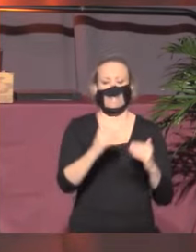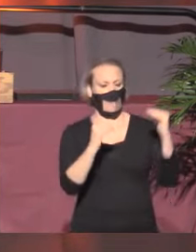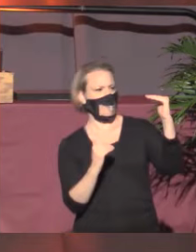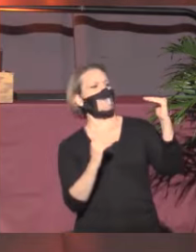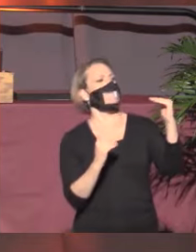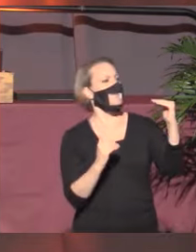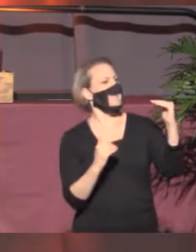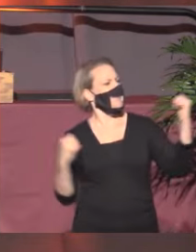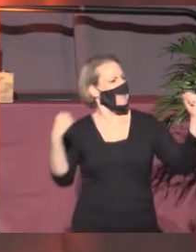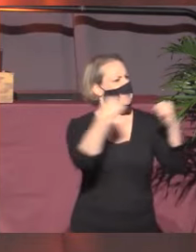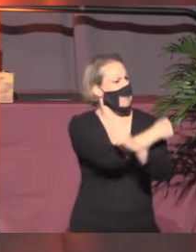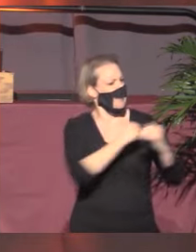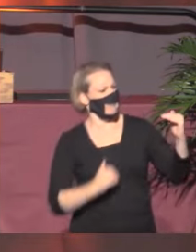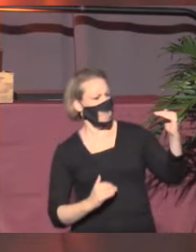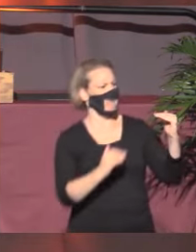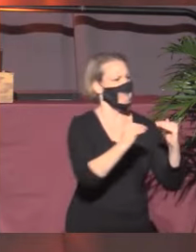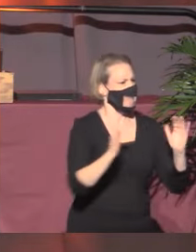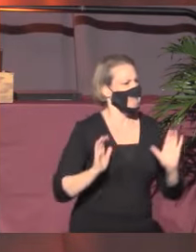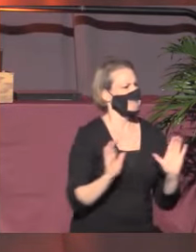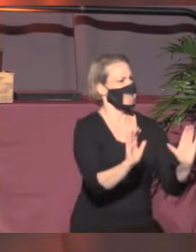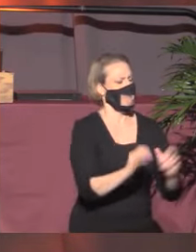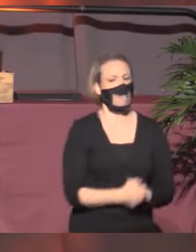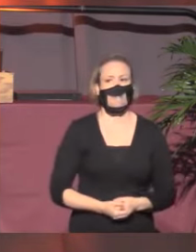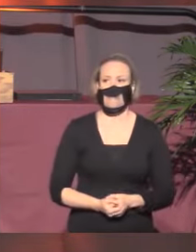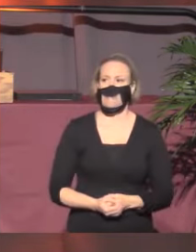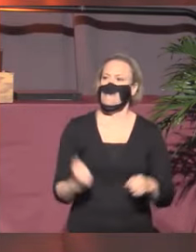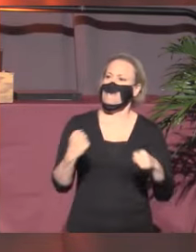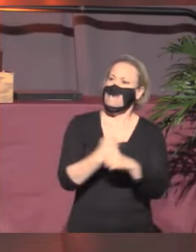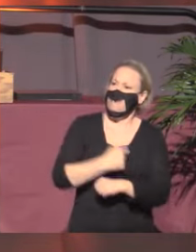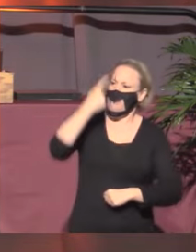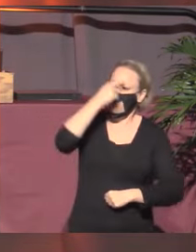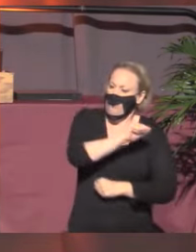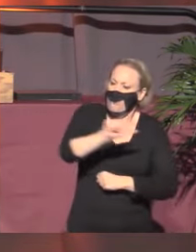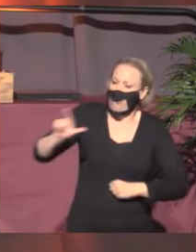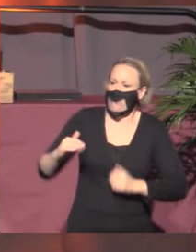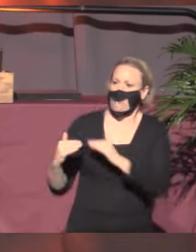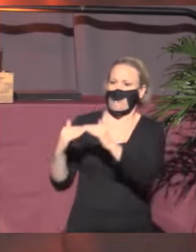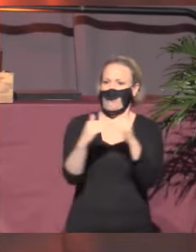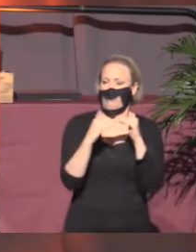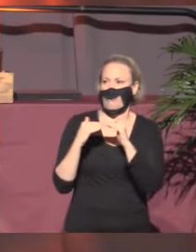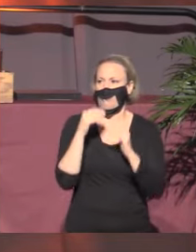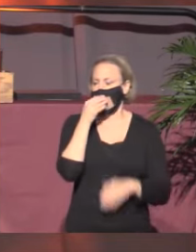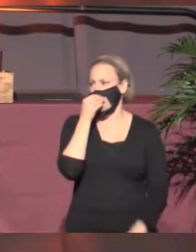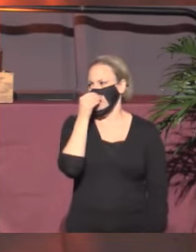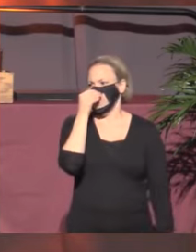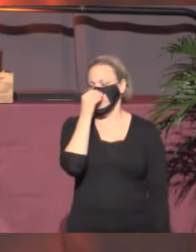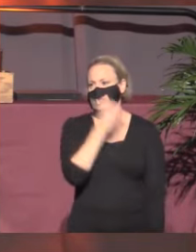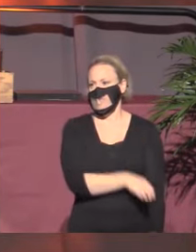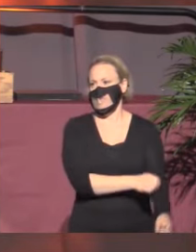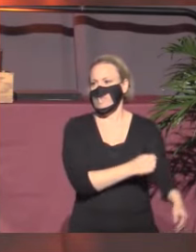knowledge to fight for all. Find a way to include those